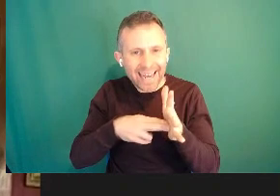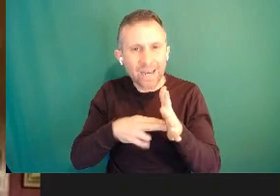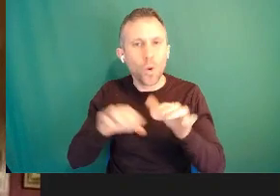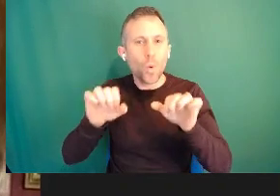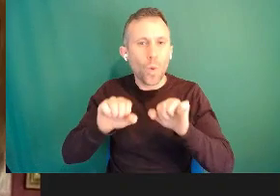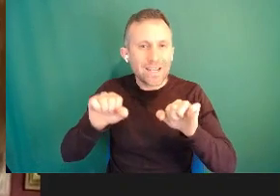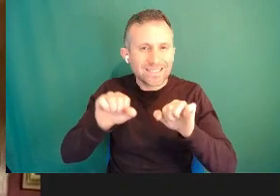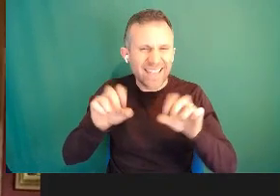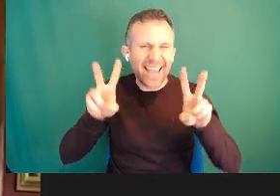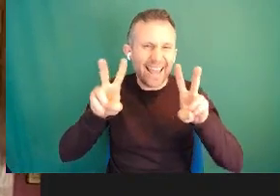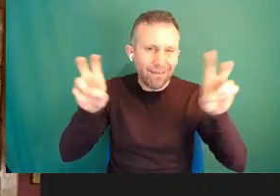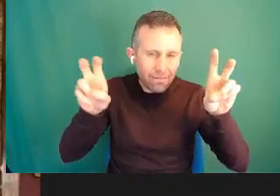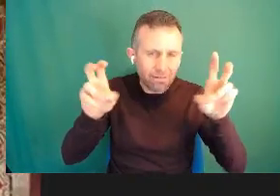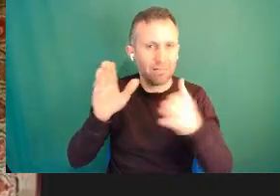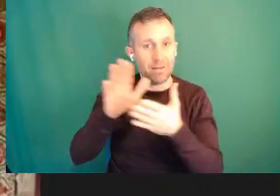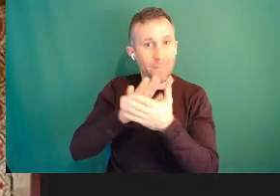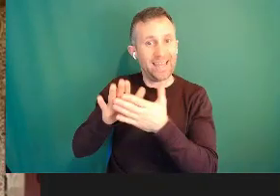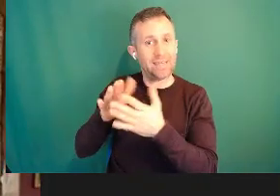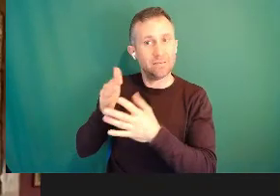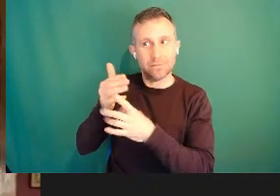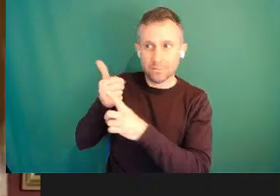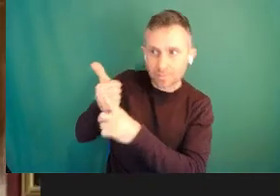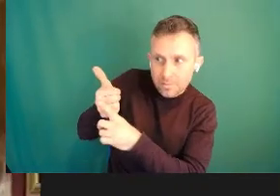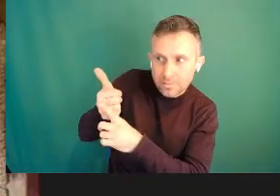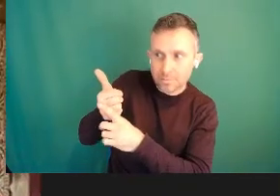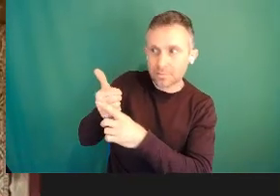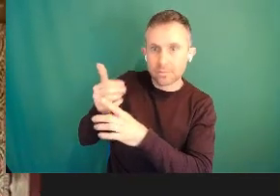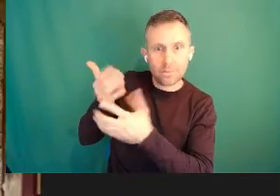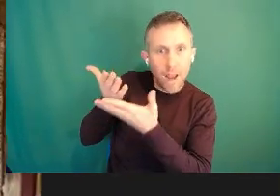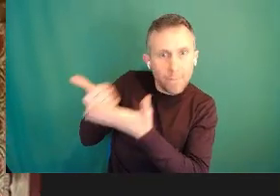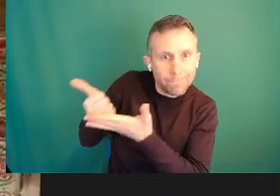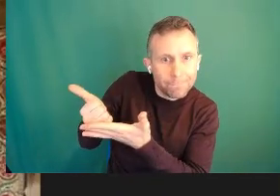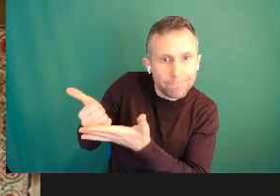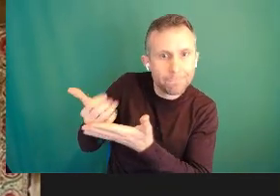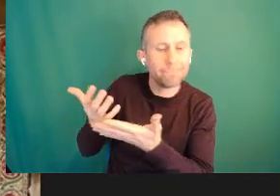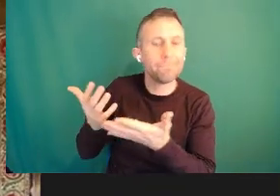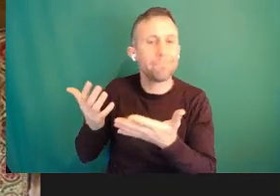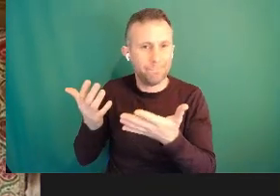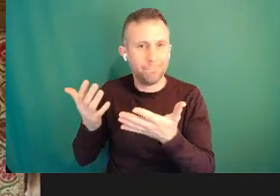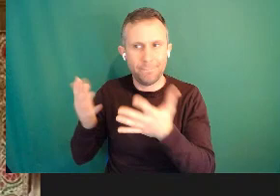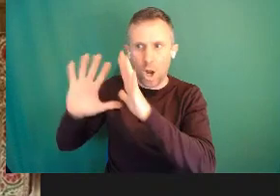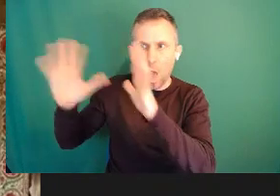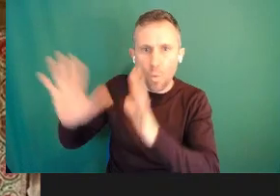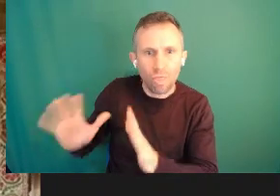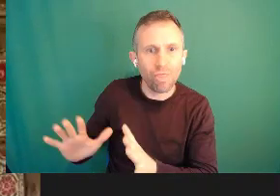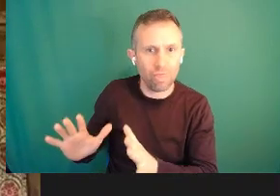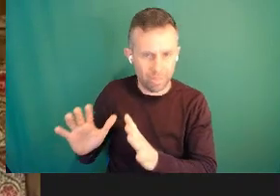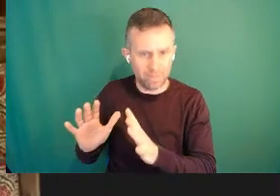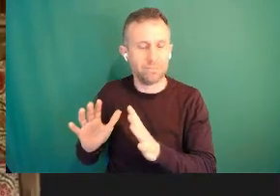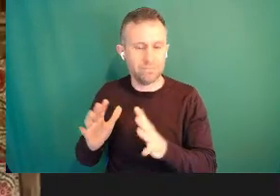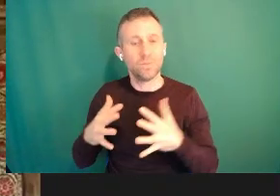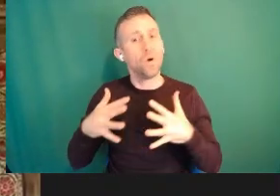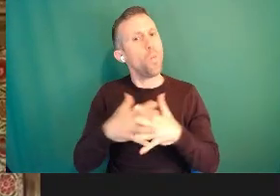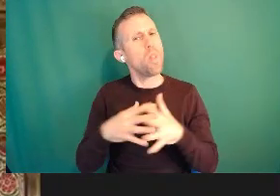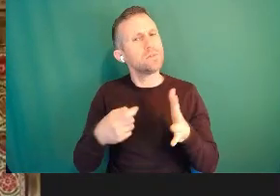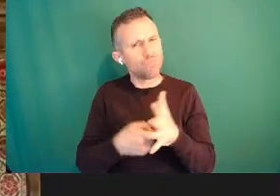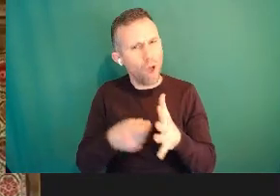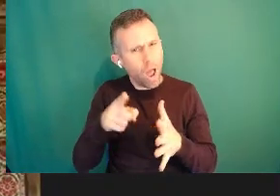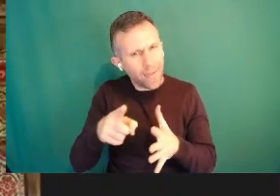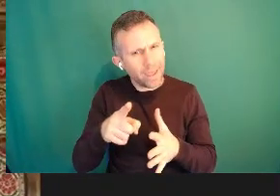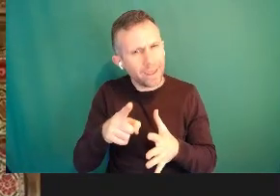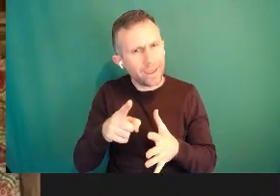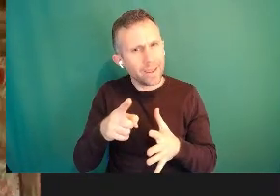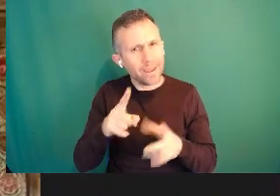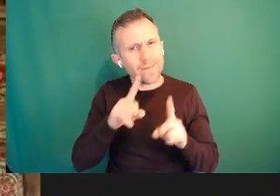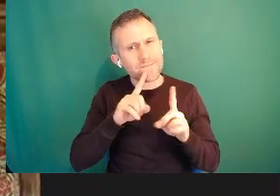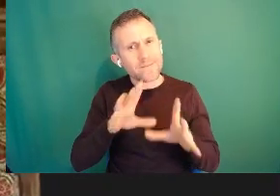upset. He was an explorer, and he went to the Americas, and he was given permission to go and explore the Americas on the position